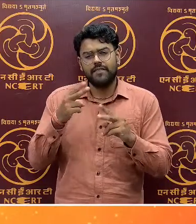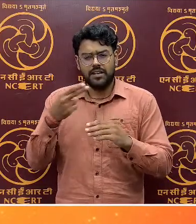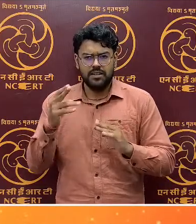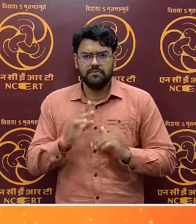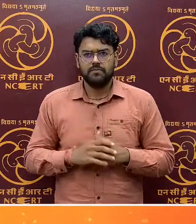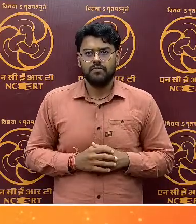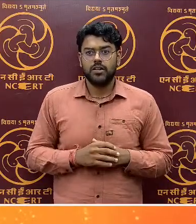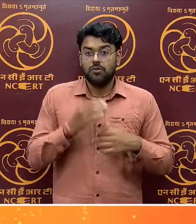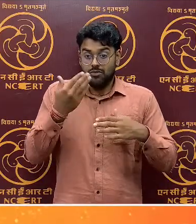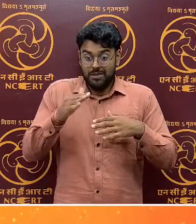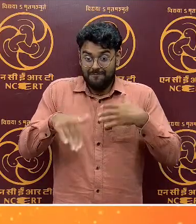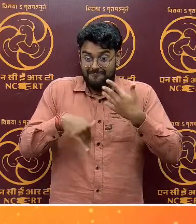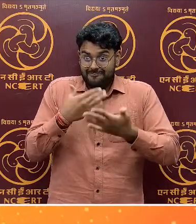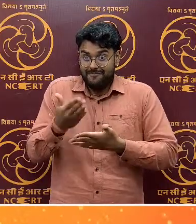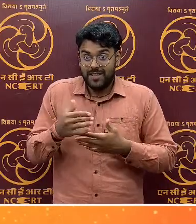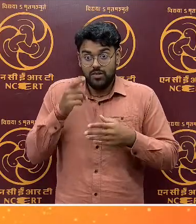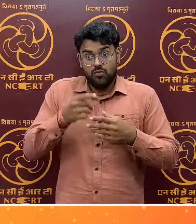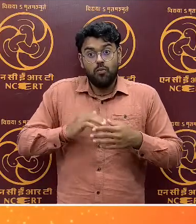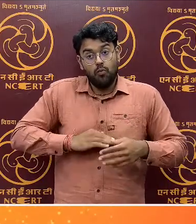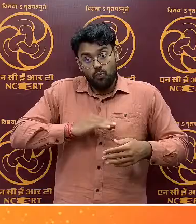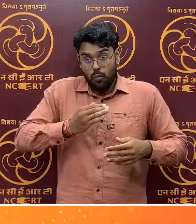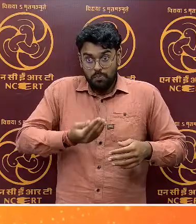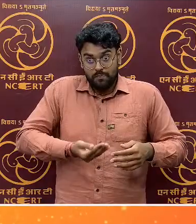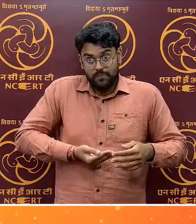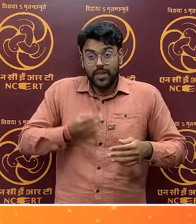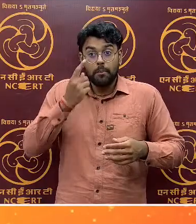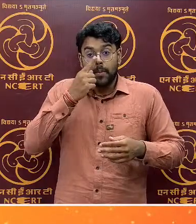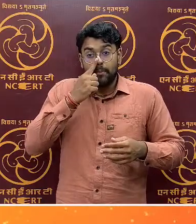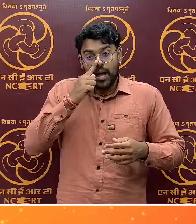the fetus stays in the mother's womb, and